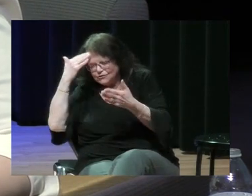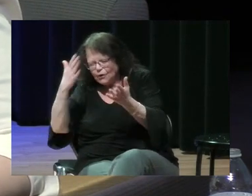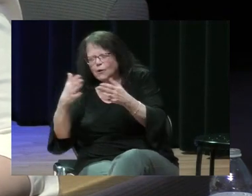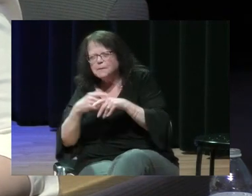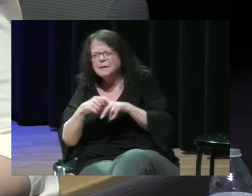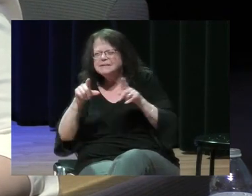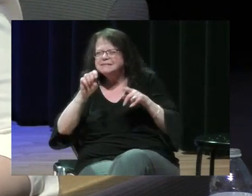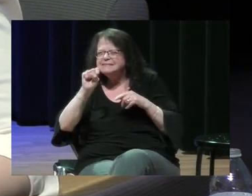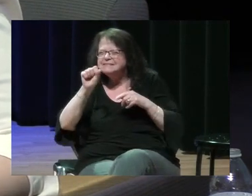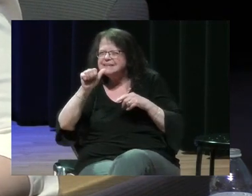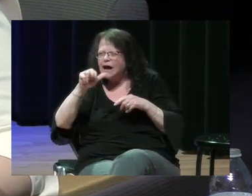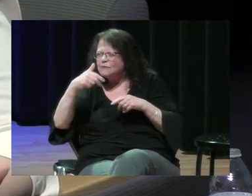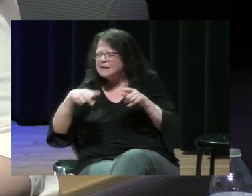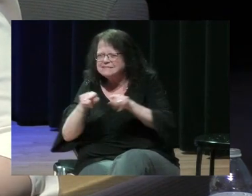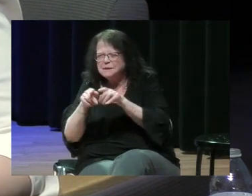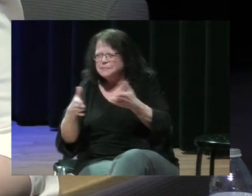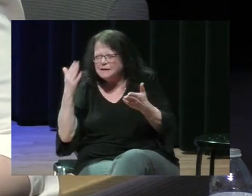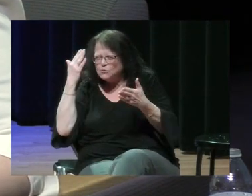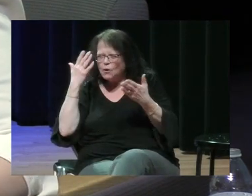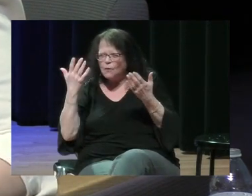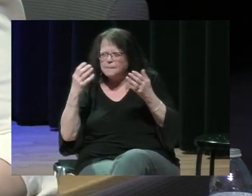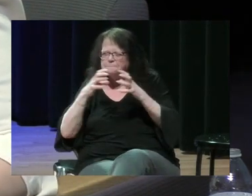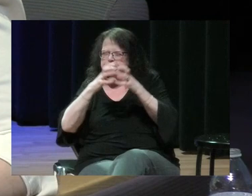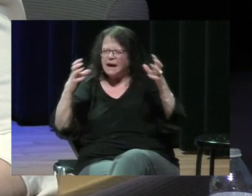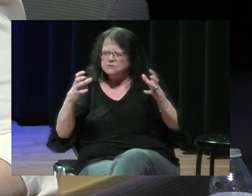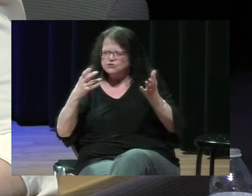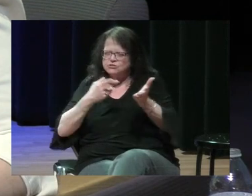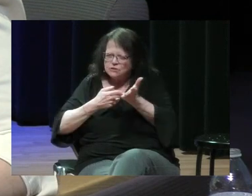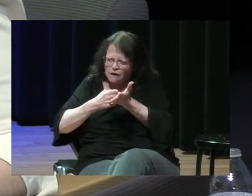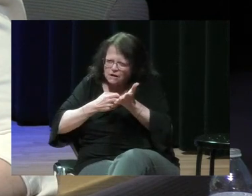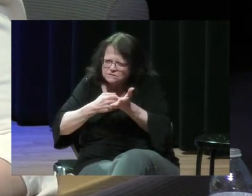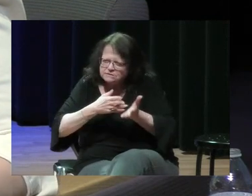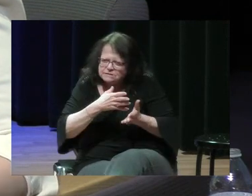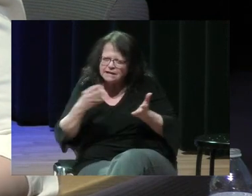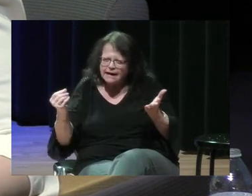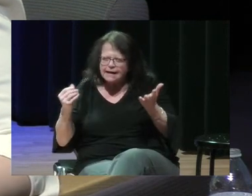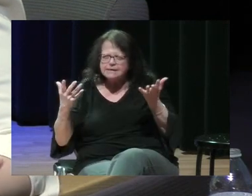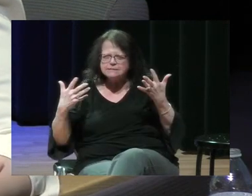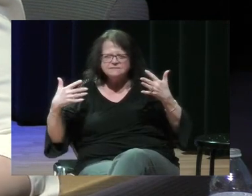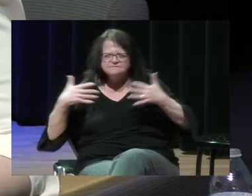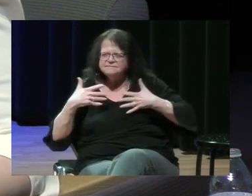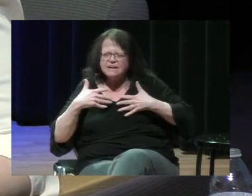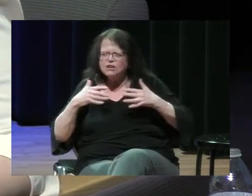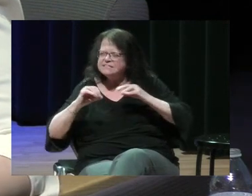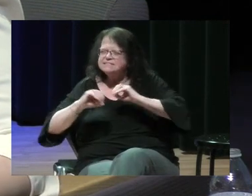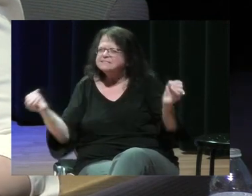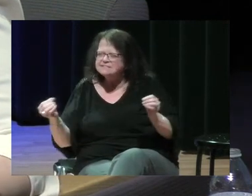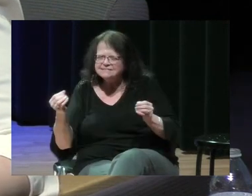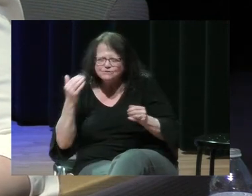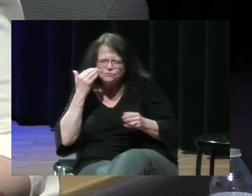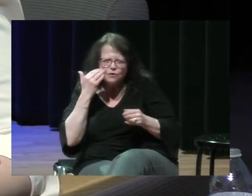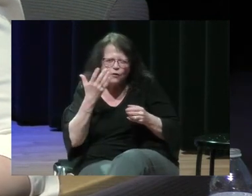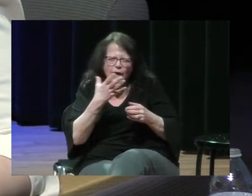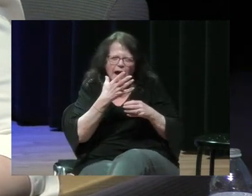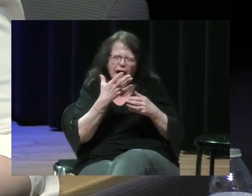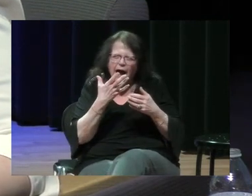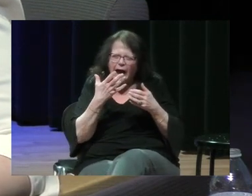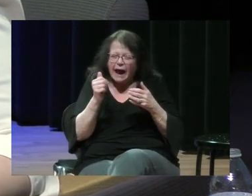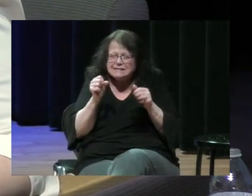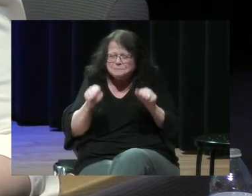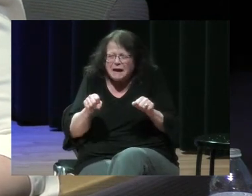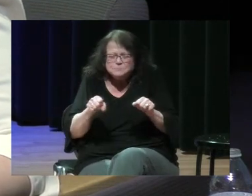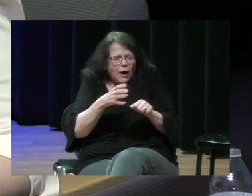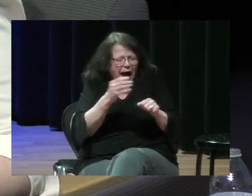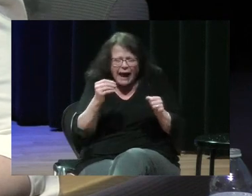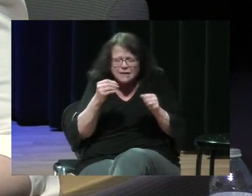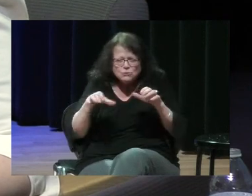integrity and fearlessness as we can, and learn what I can learn in the process, and especially not be afraid of